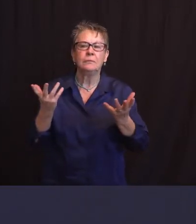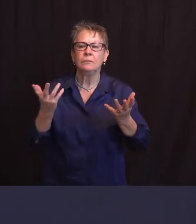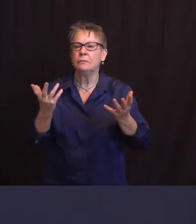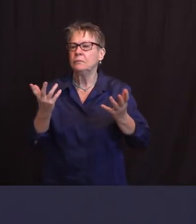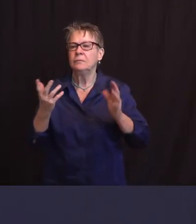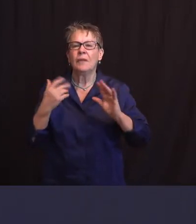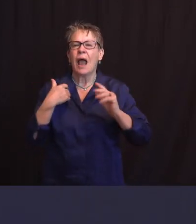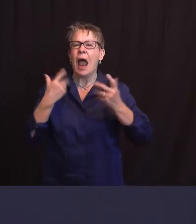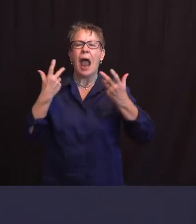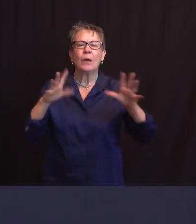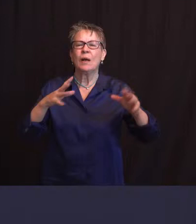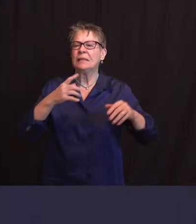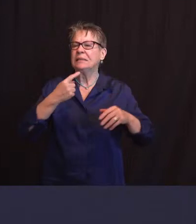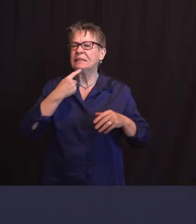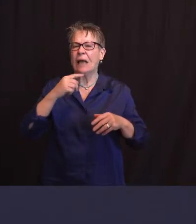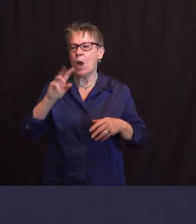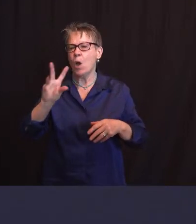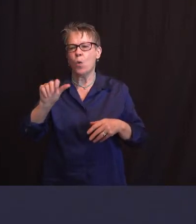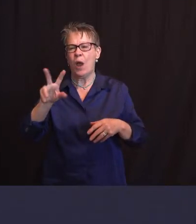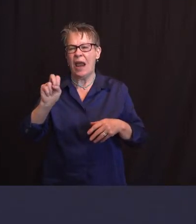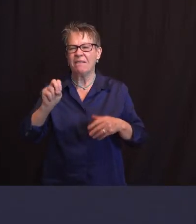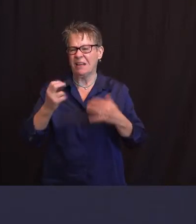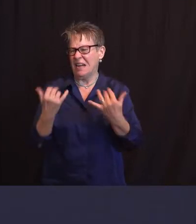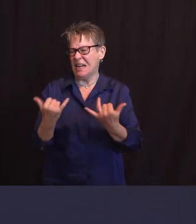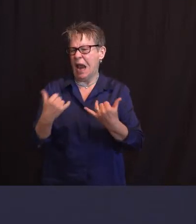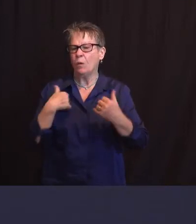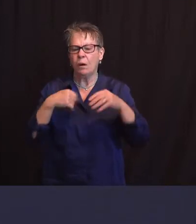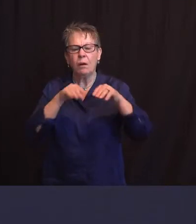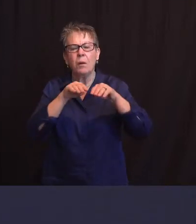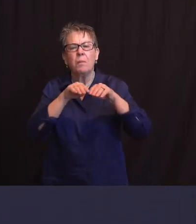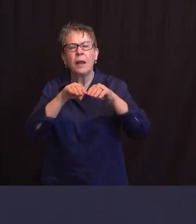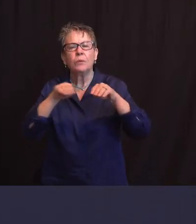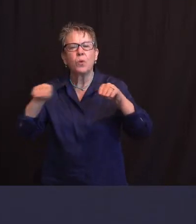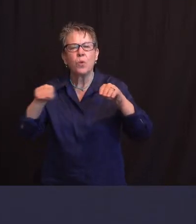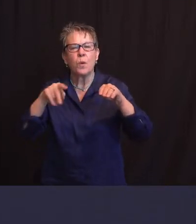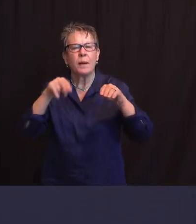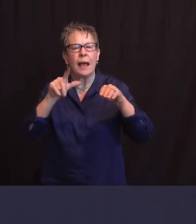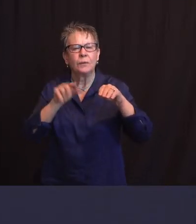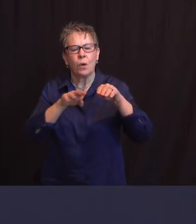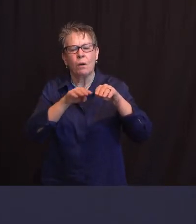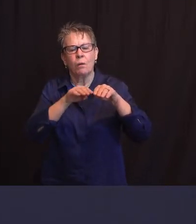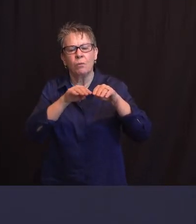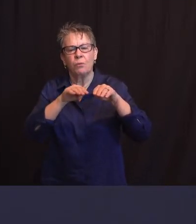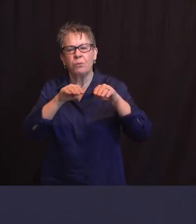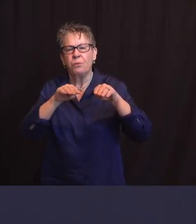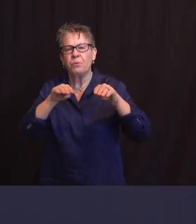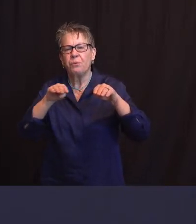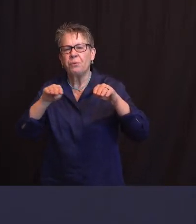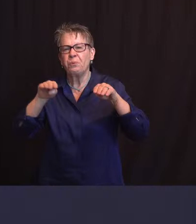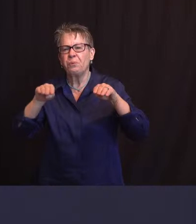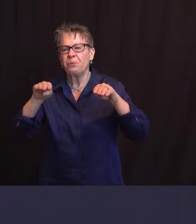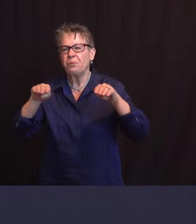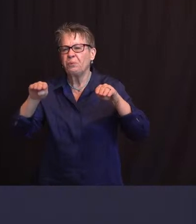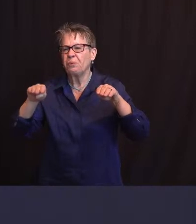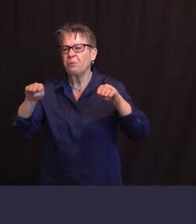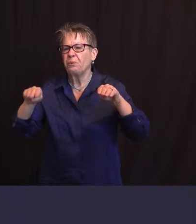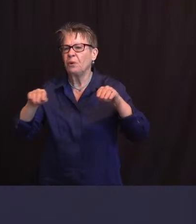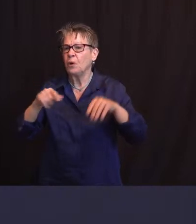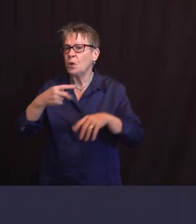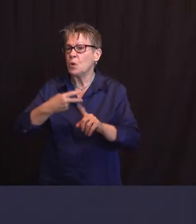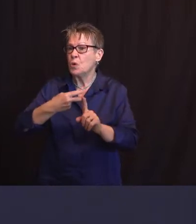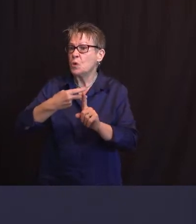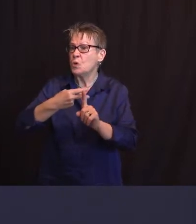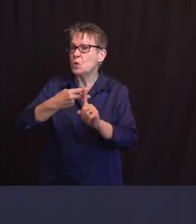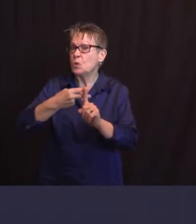we, you know, if you look back, I don't have the numbers in front of me, 2 months ago in January, we were bumping at either high 3,000s or